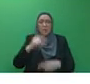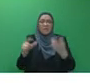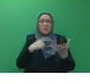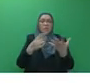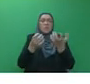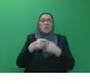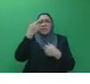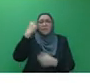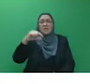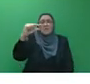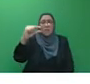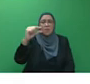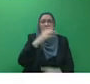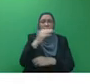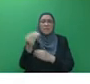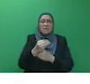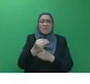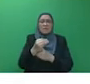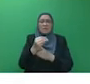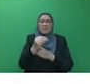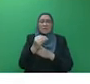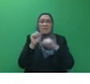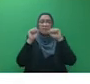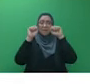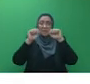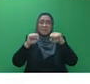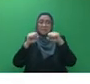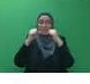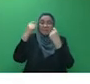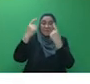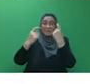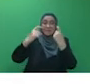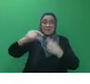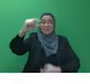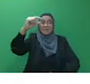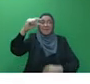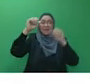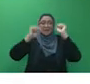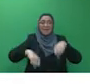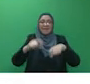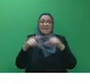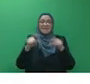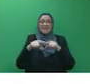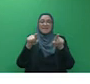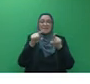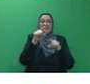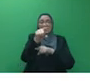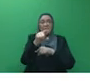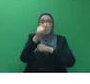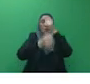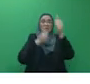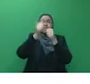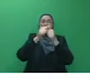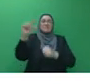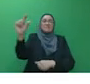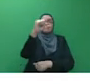not good but it was it why i wanted it was it was small and and the thing had a like face detection system so i could put it there and i could move